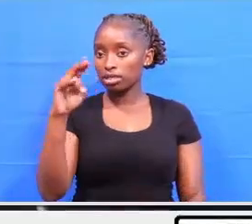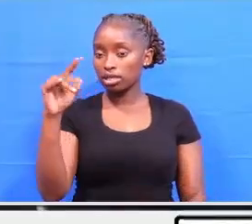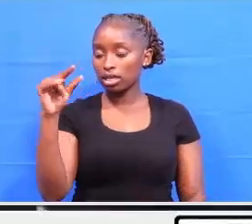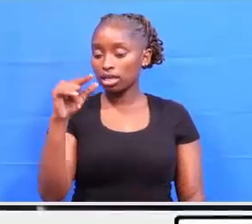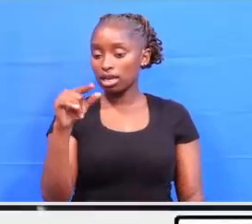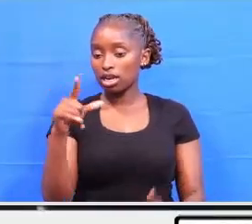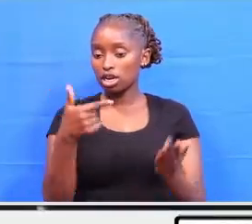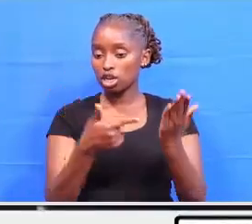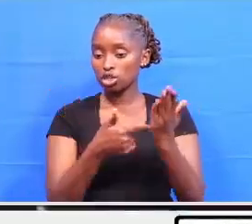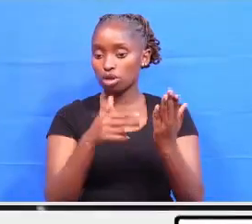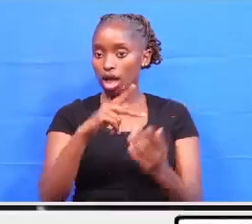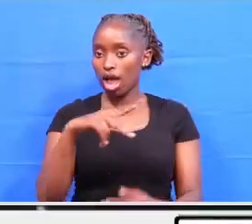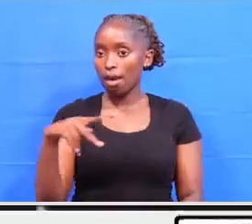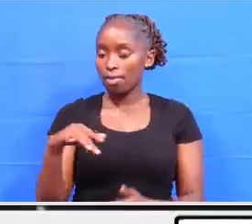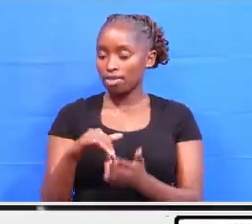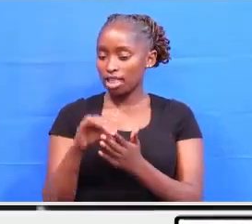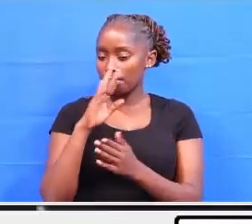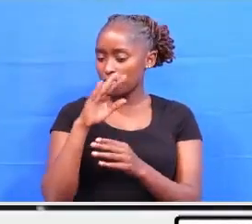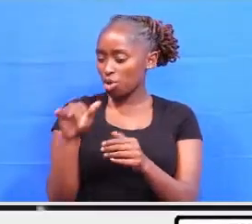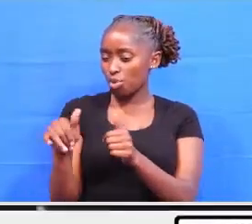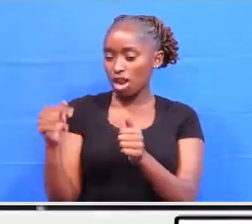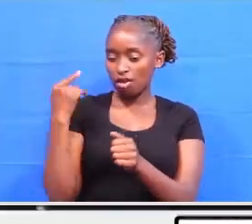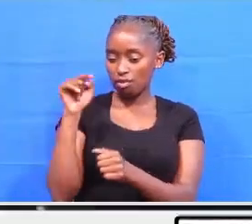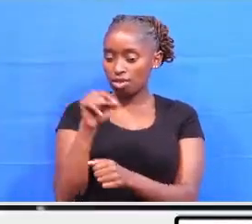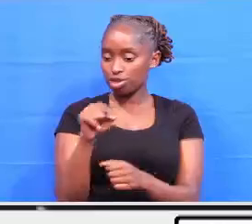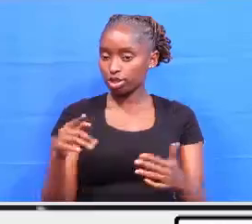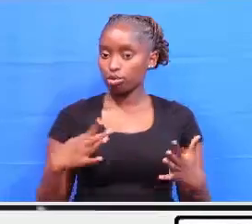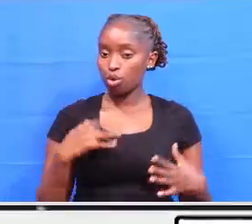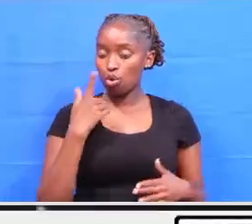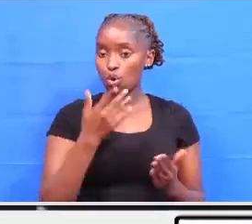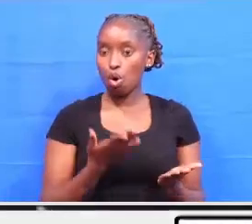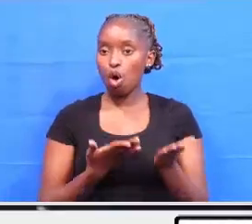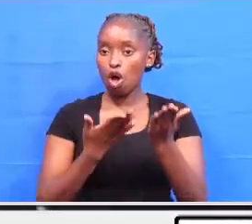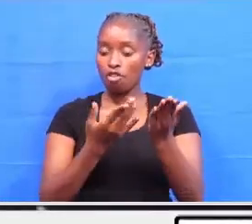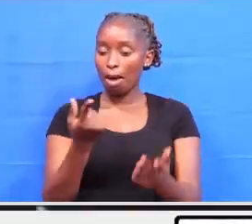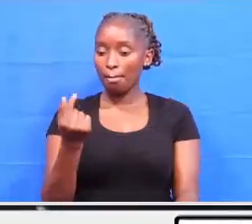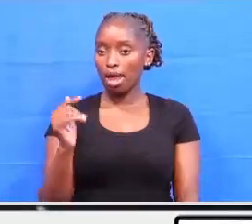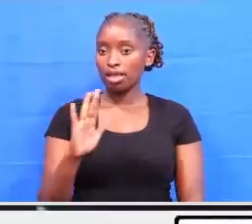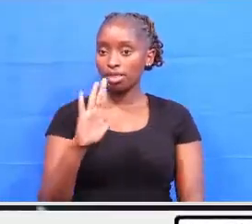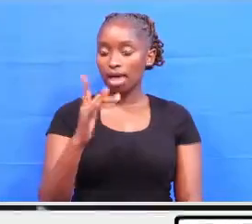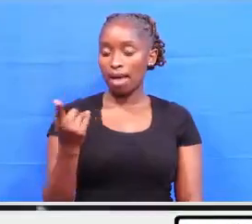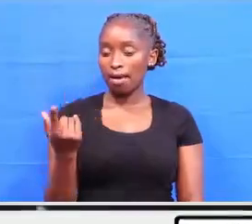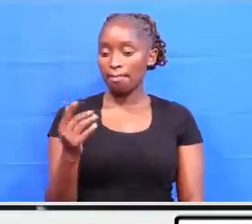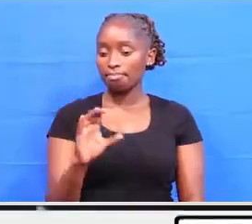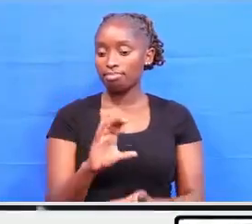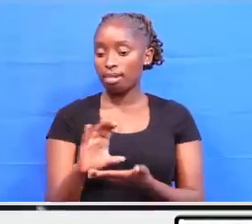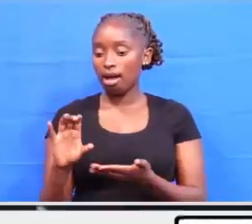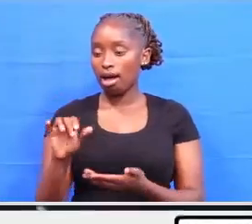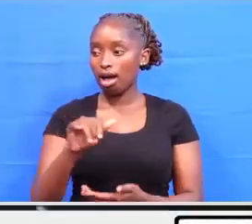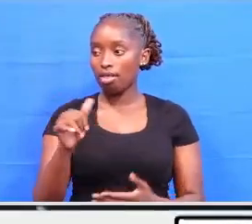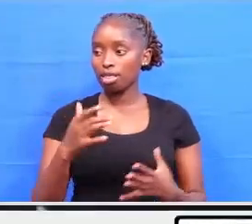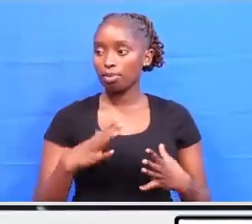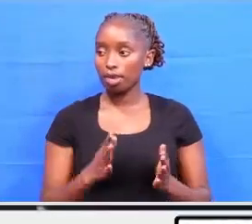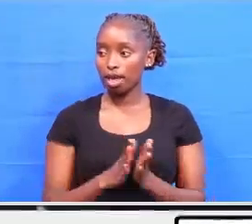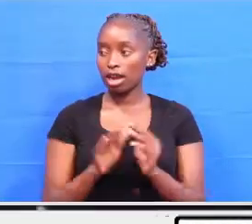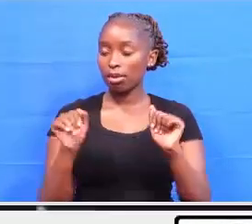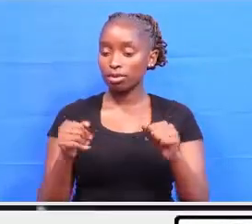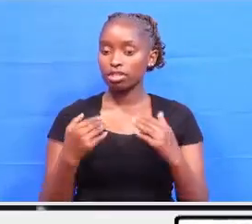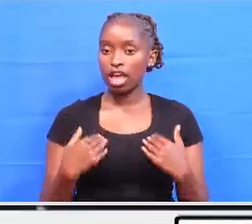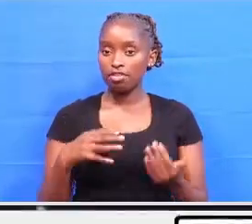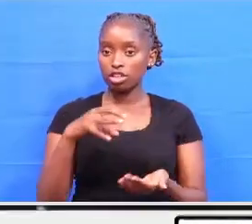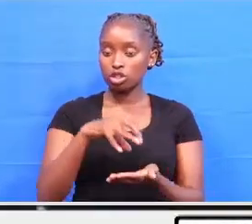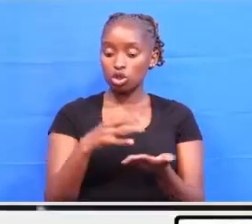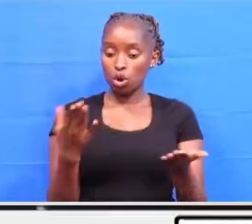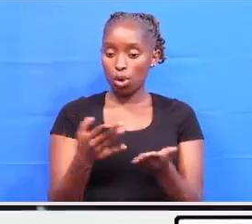Would that be fair market-wise to these individuals who are offering their money to other people? And would there be a situation